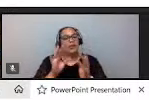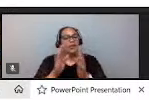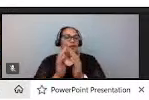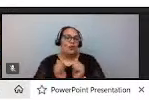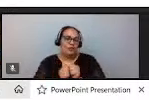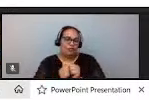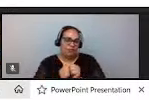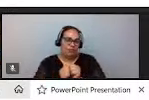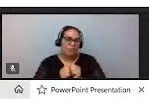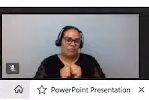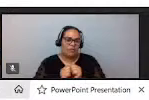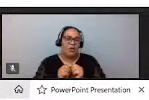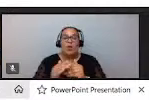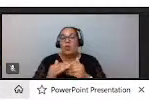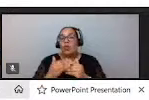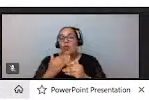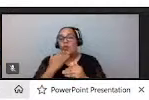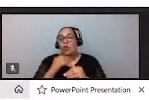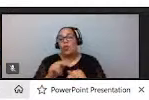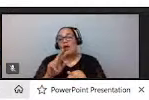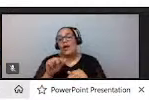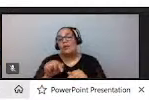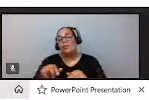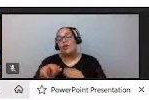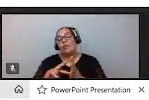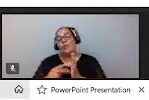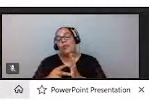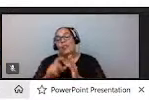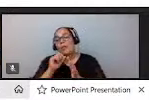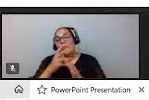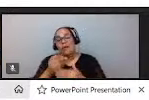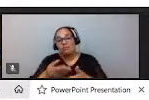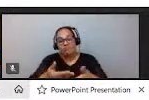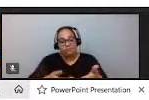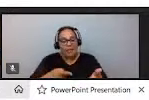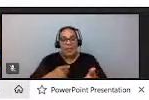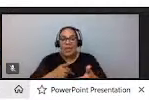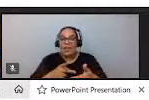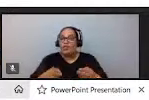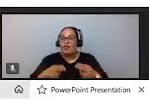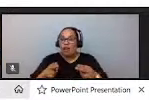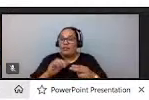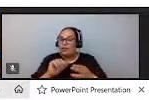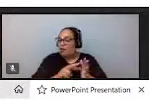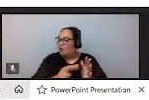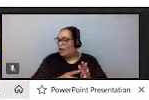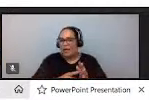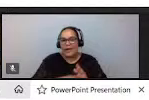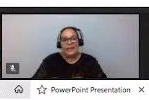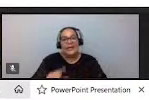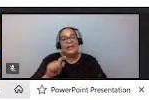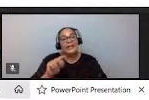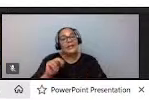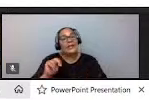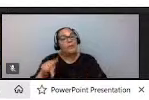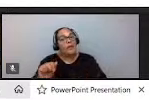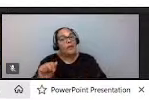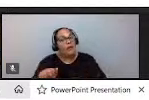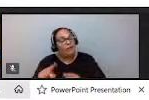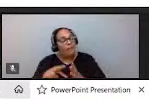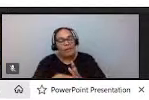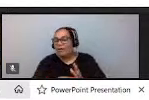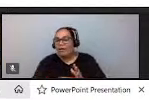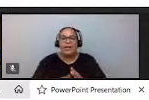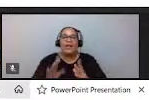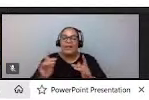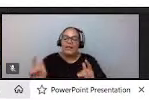workshop with the eight-point plan that we find before us it is not a transet plan it is not a NPA plan it is